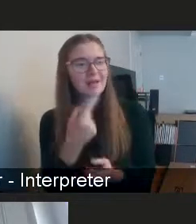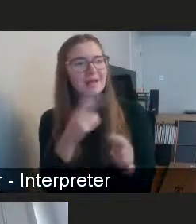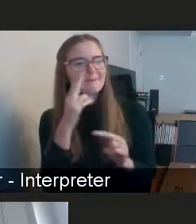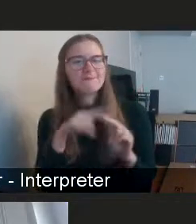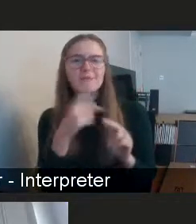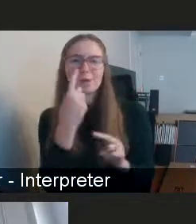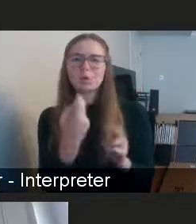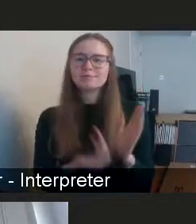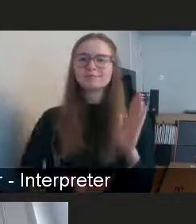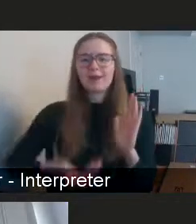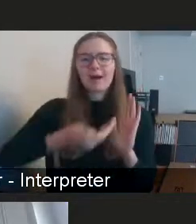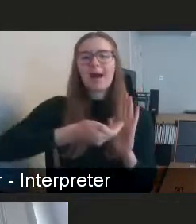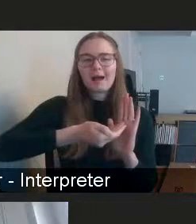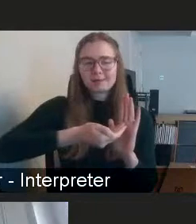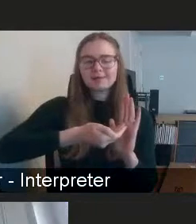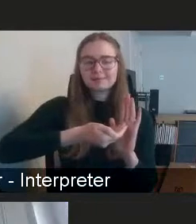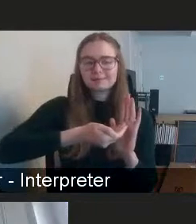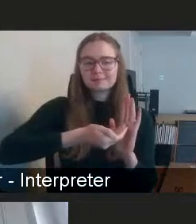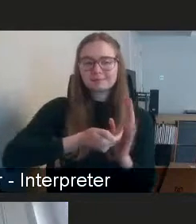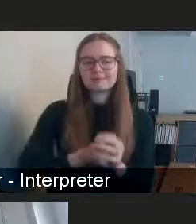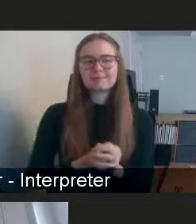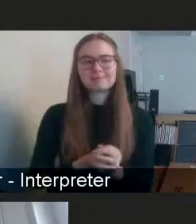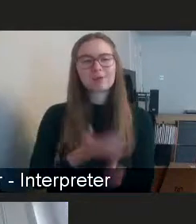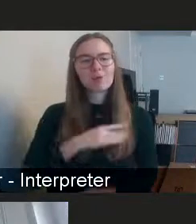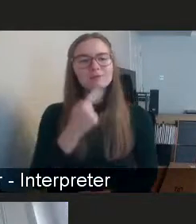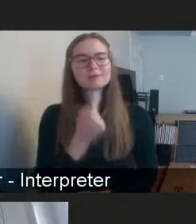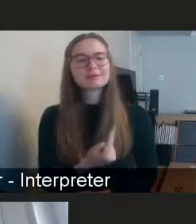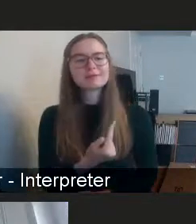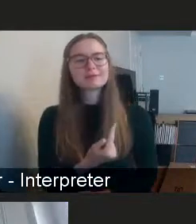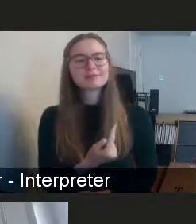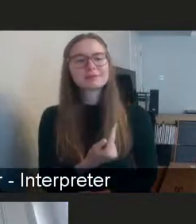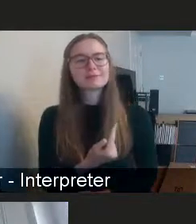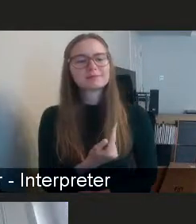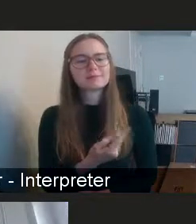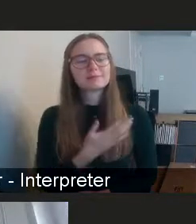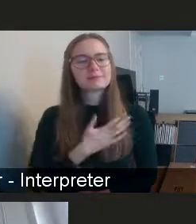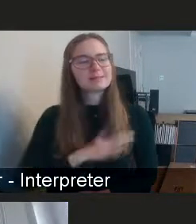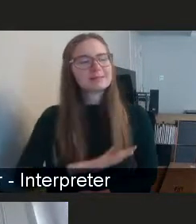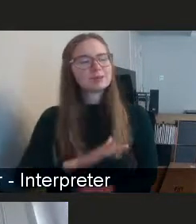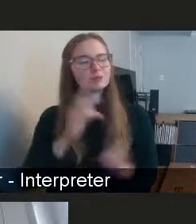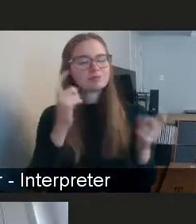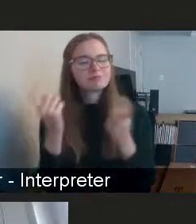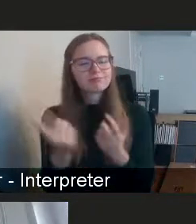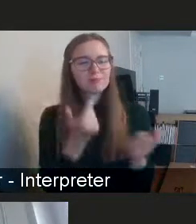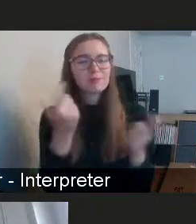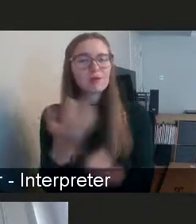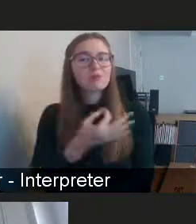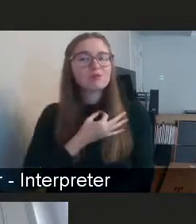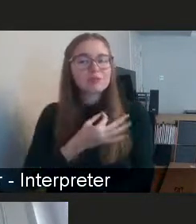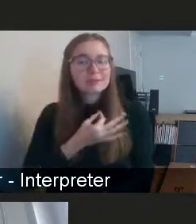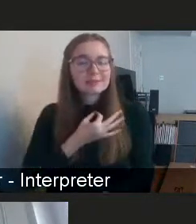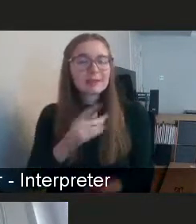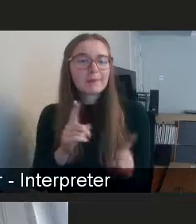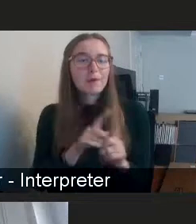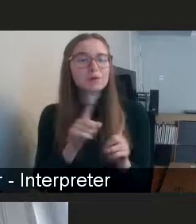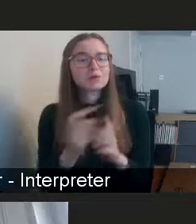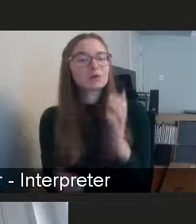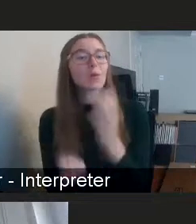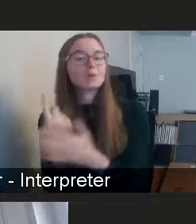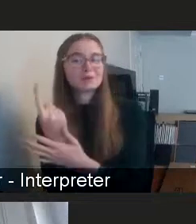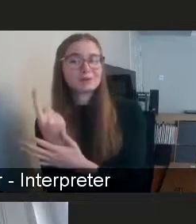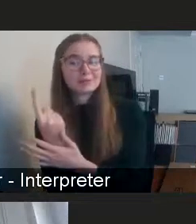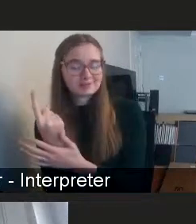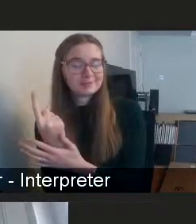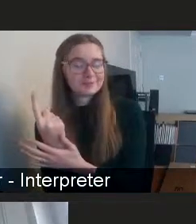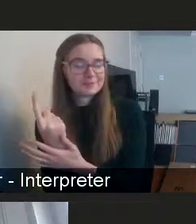add, I would also say that while and we need to look out and look for the risks, it's also an opportunity because